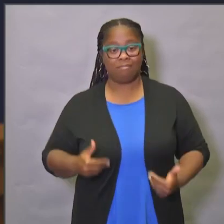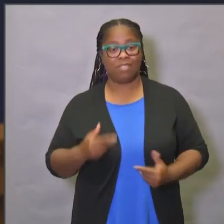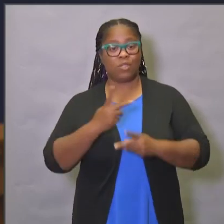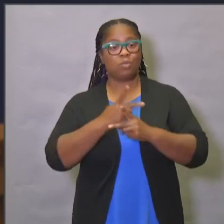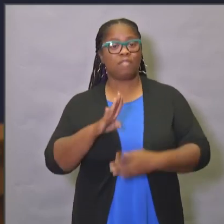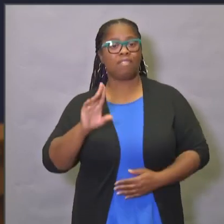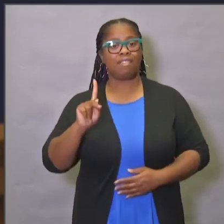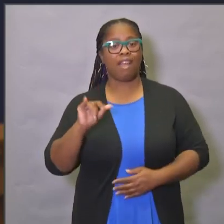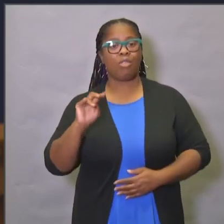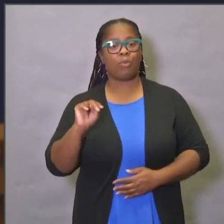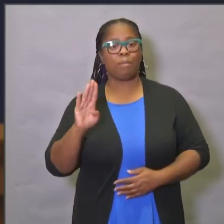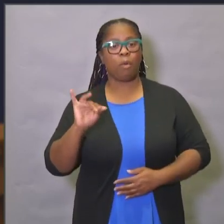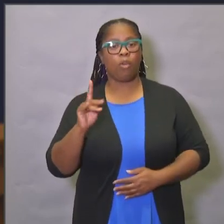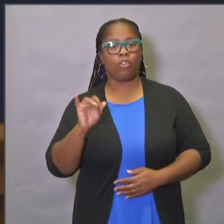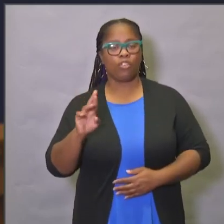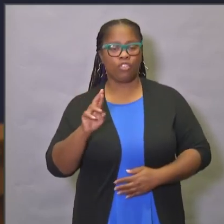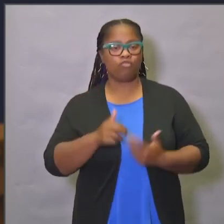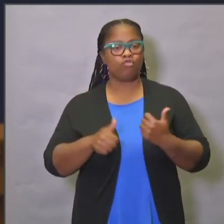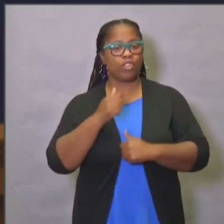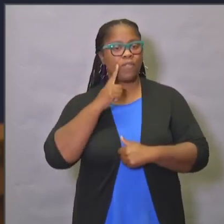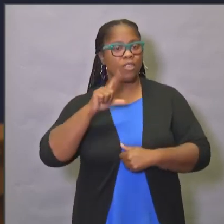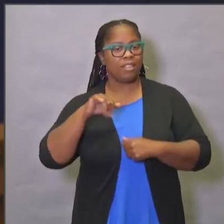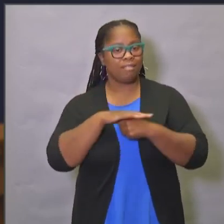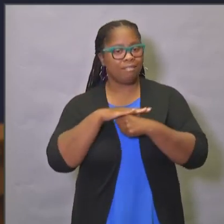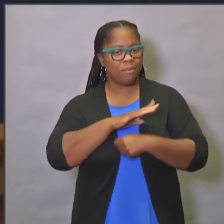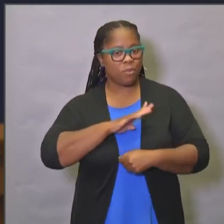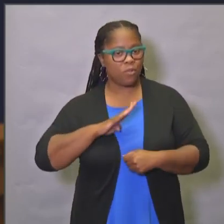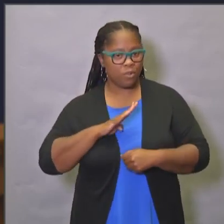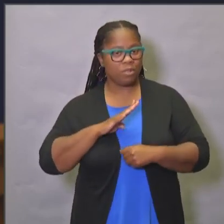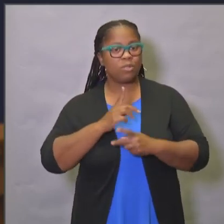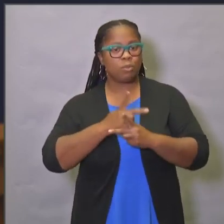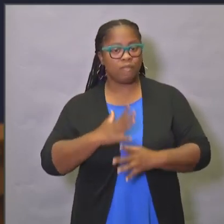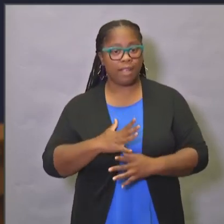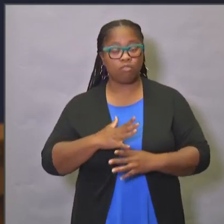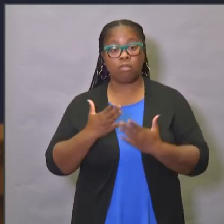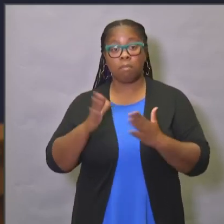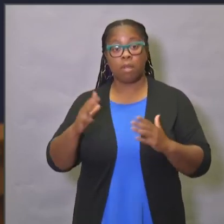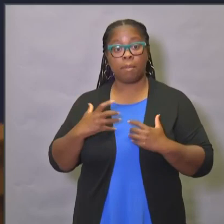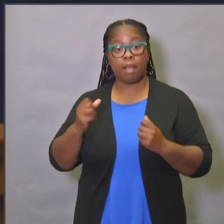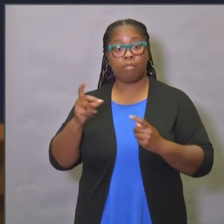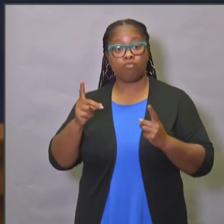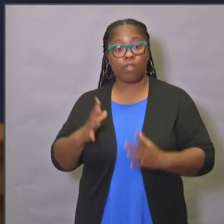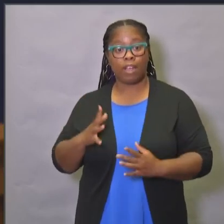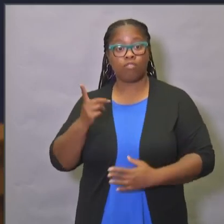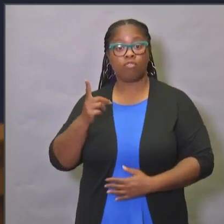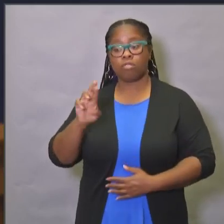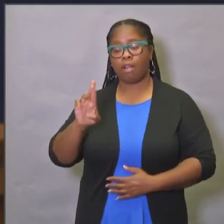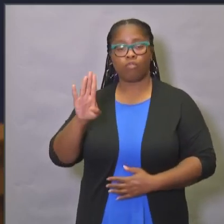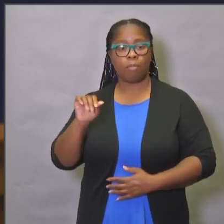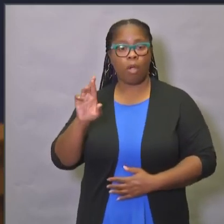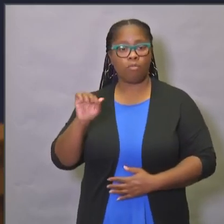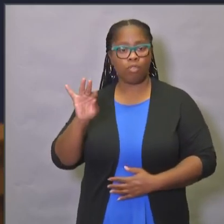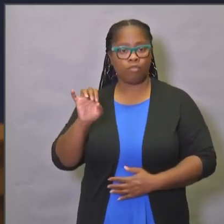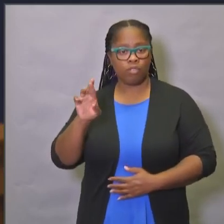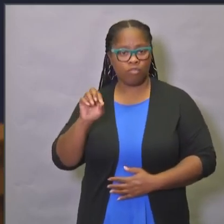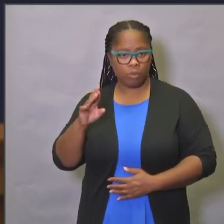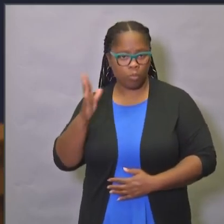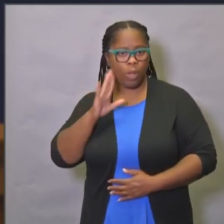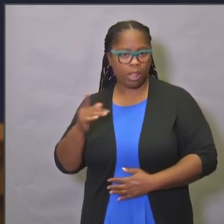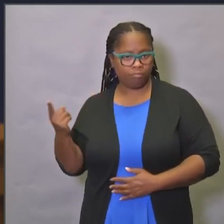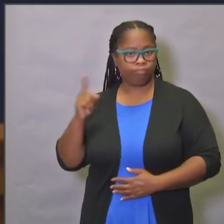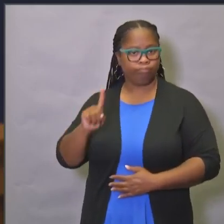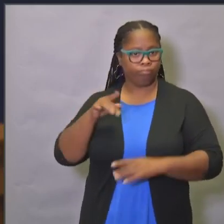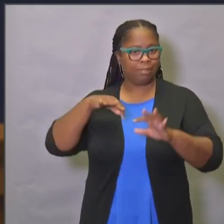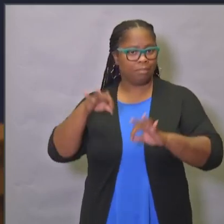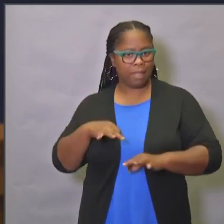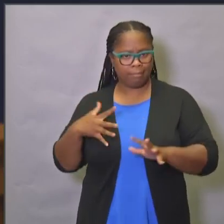of the Los Angeles County Board of Supervisors. Public Health Director Dr. Barbara Ferrer is here to provide the update on COVID-19 case counts